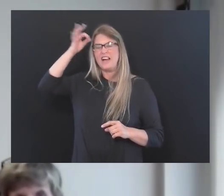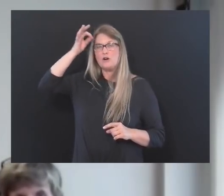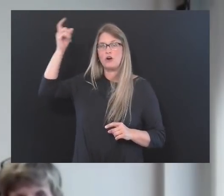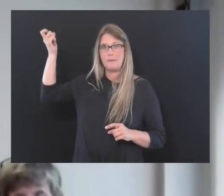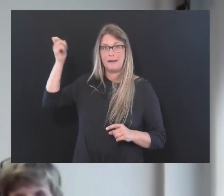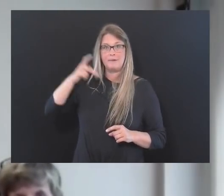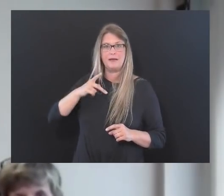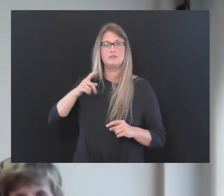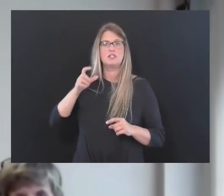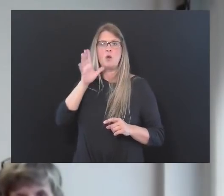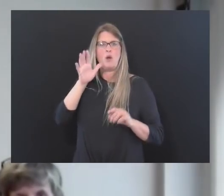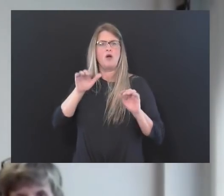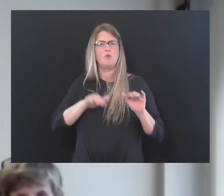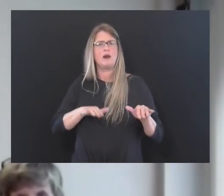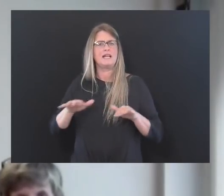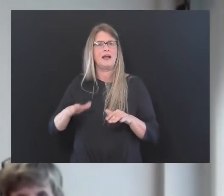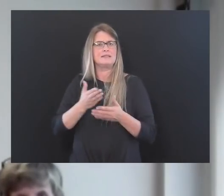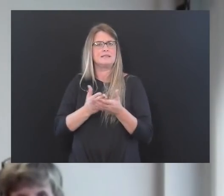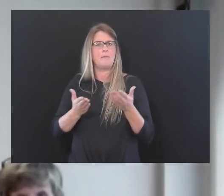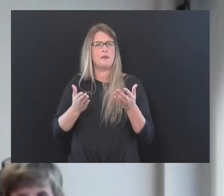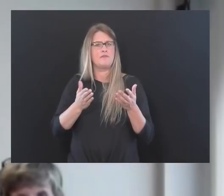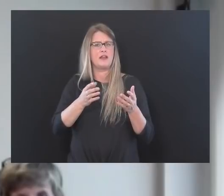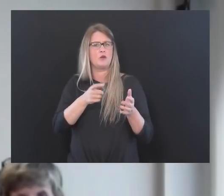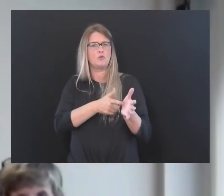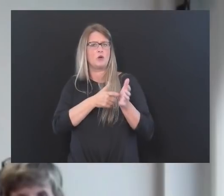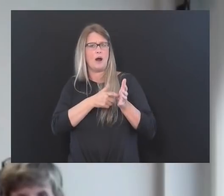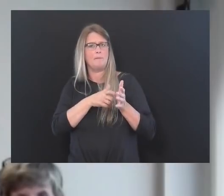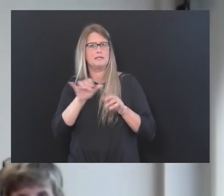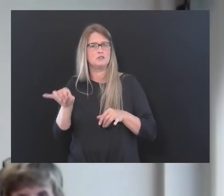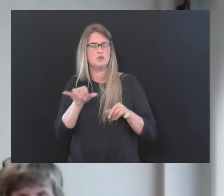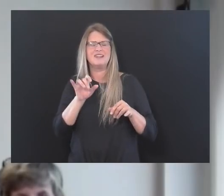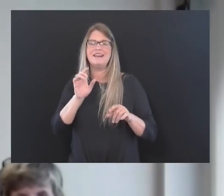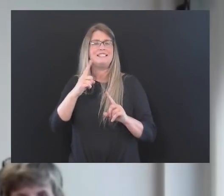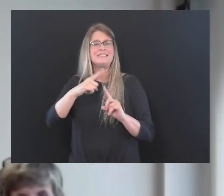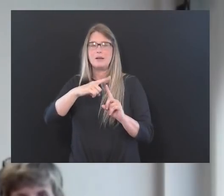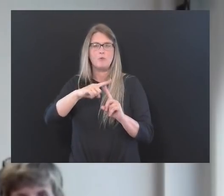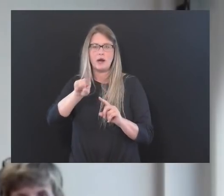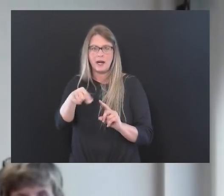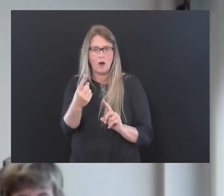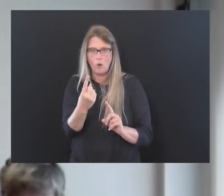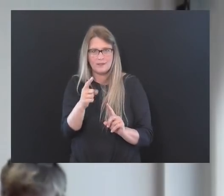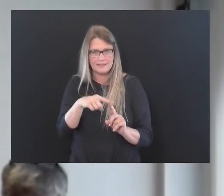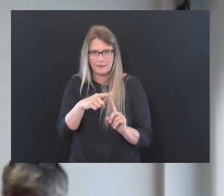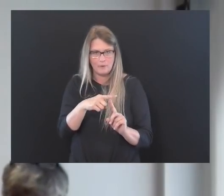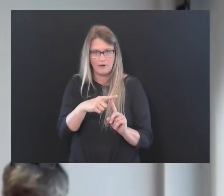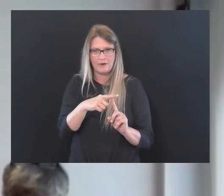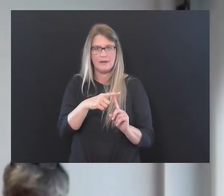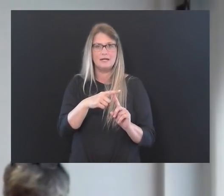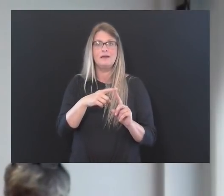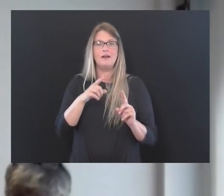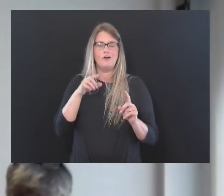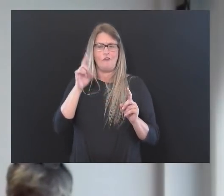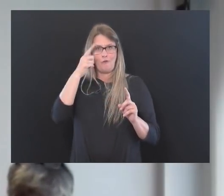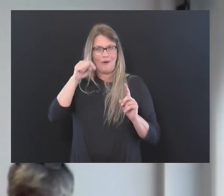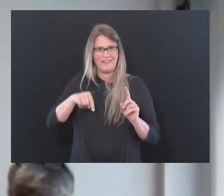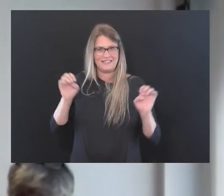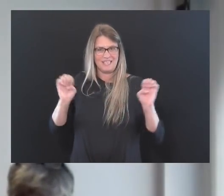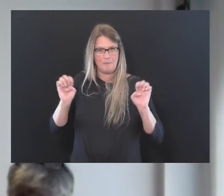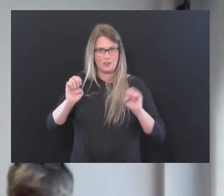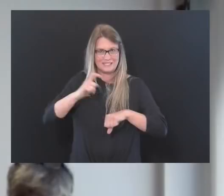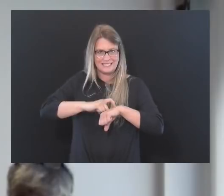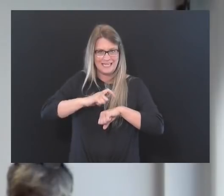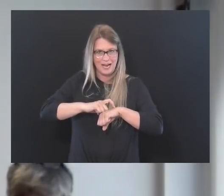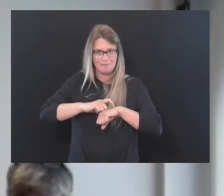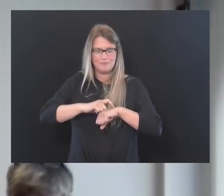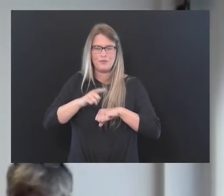the requirements as well. So those are temporary. Those are during the emergency period only, but you will see a